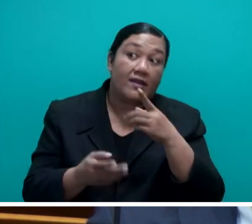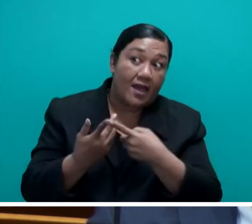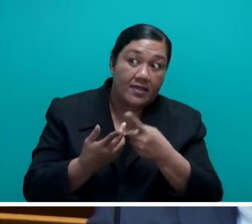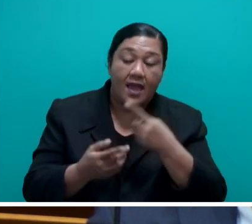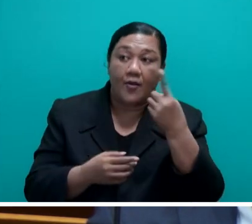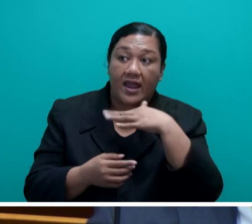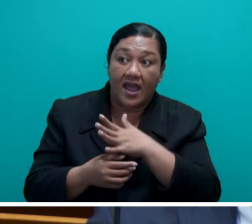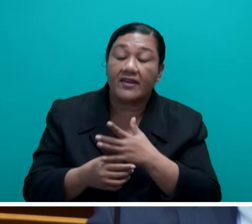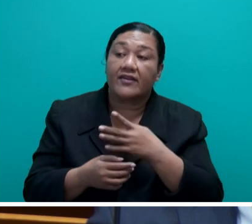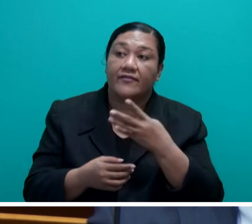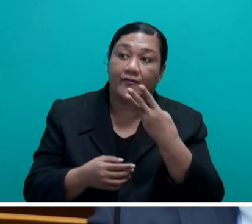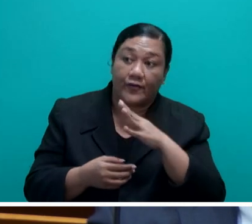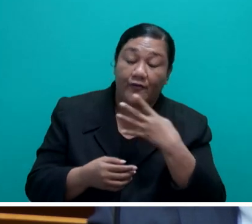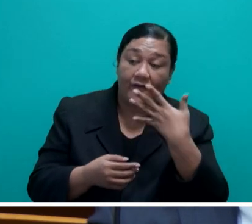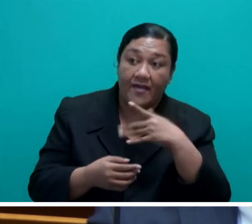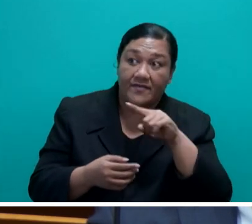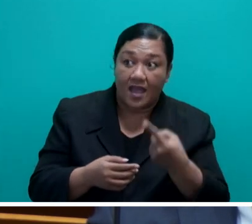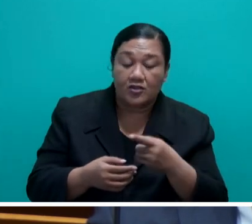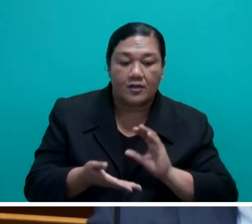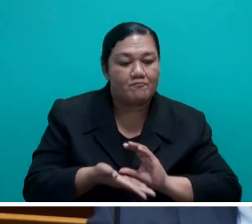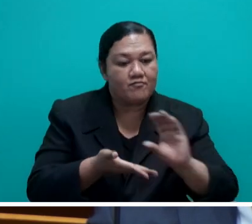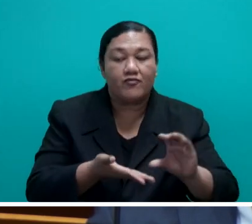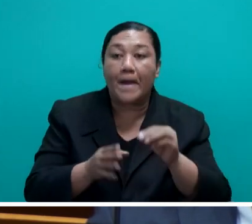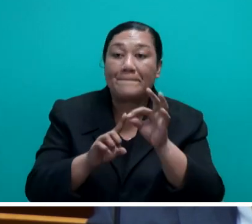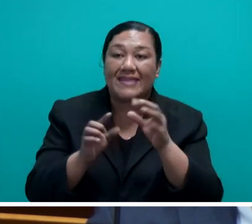$191,055 paid to Ministry of Public Works,